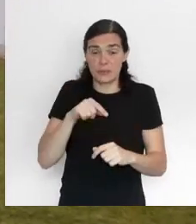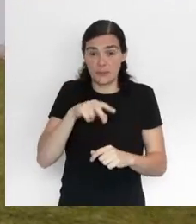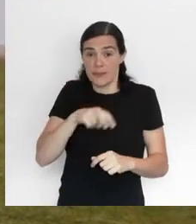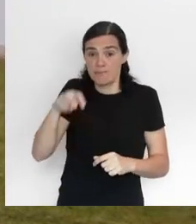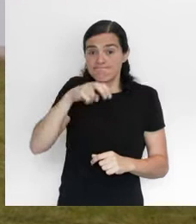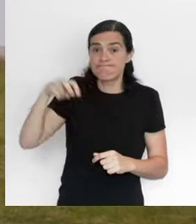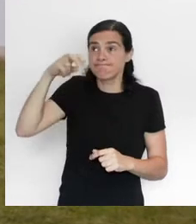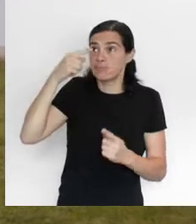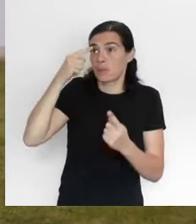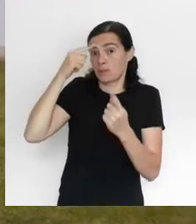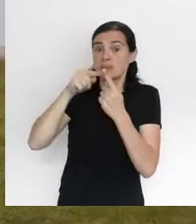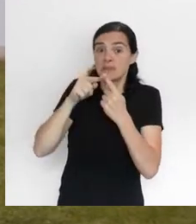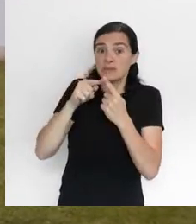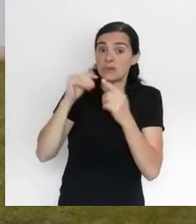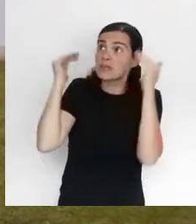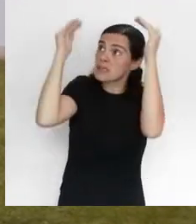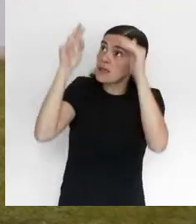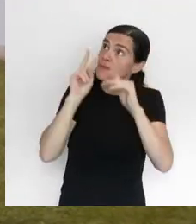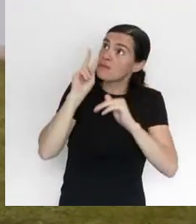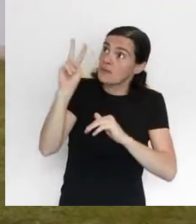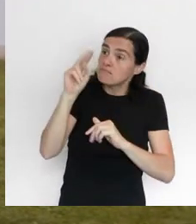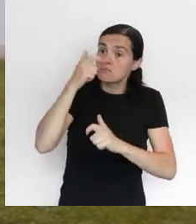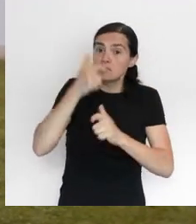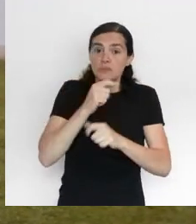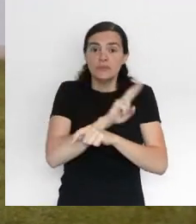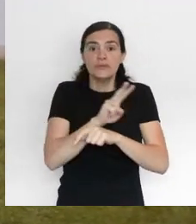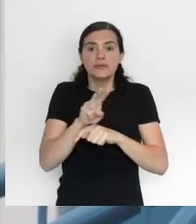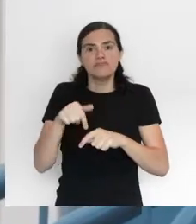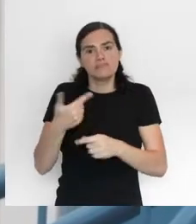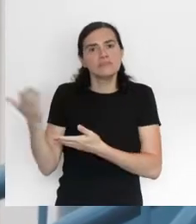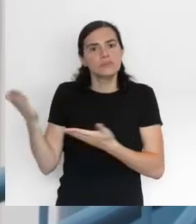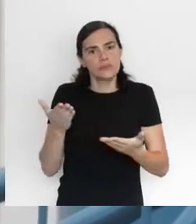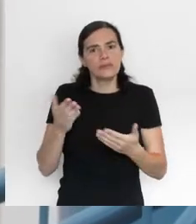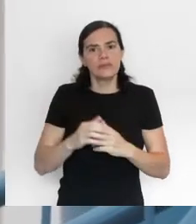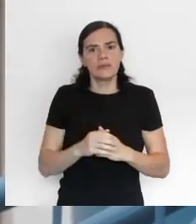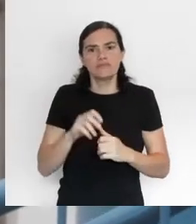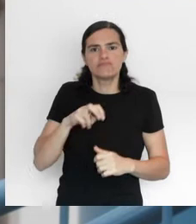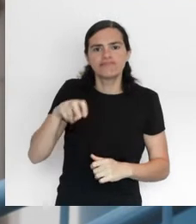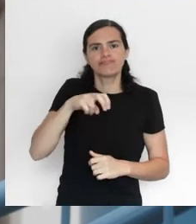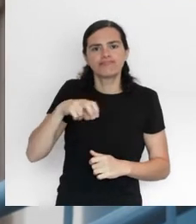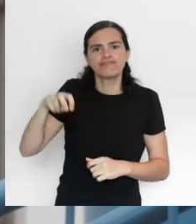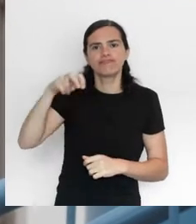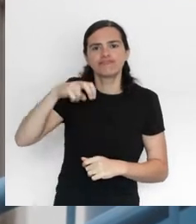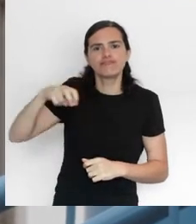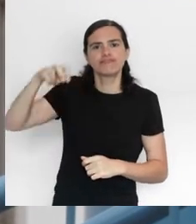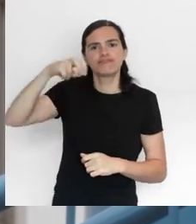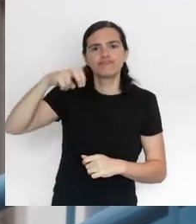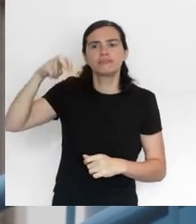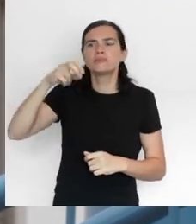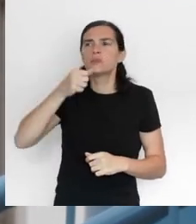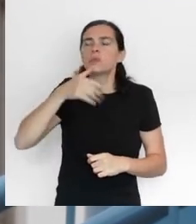staircase. It's a staircase to see the sky. So visitors here are invited to